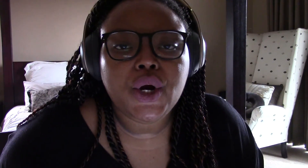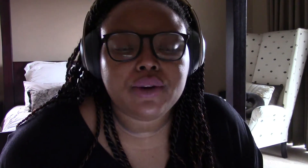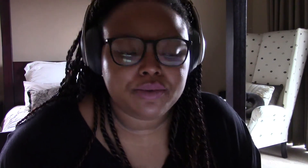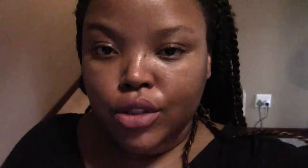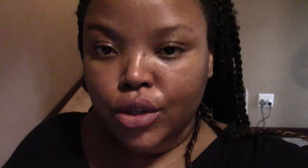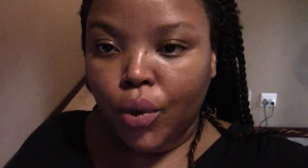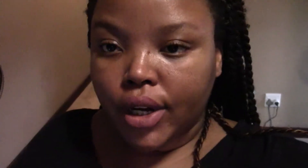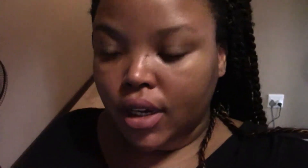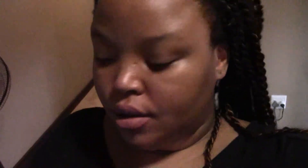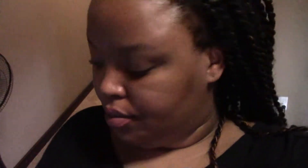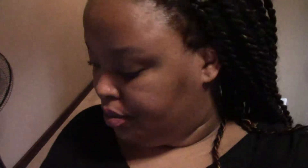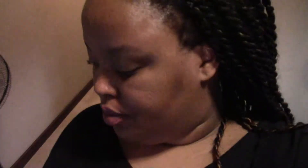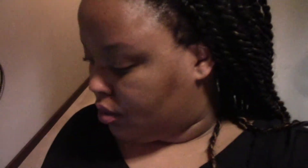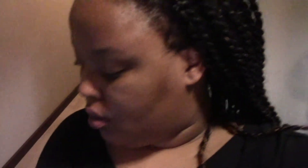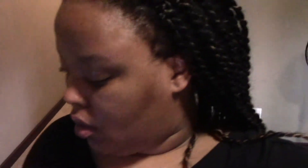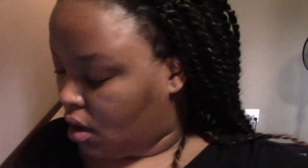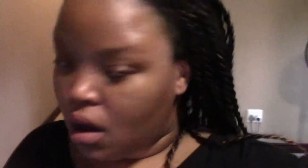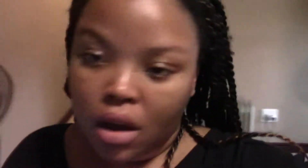later. Still working.